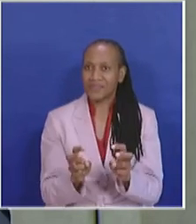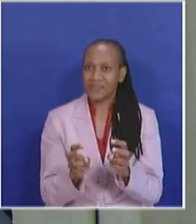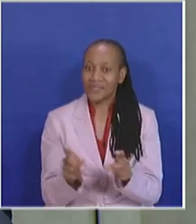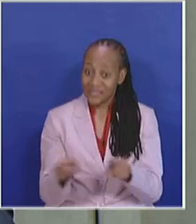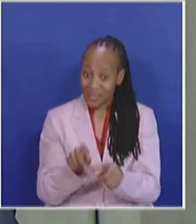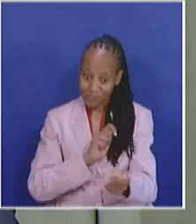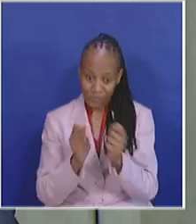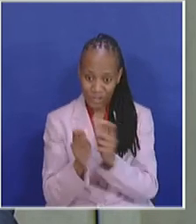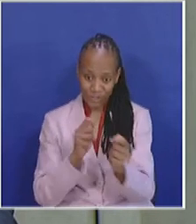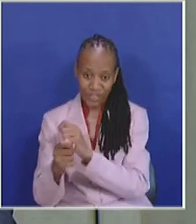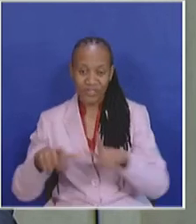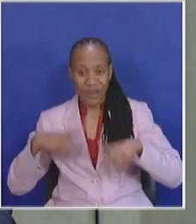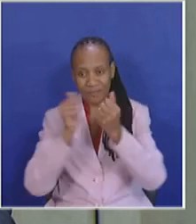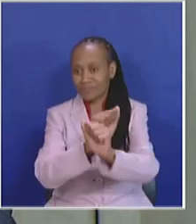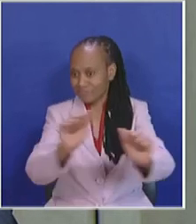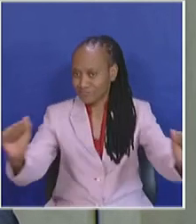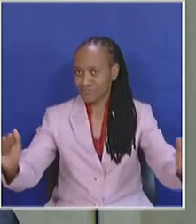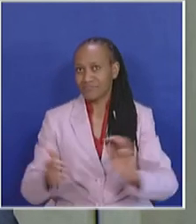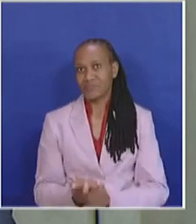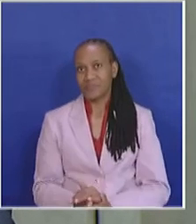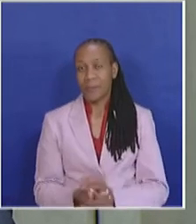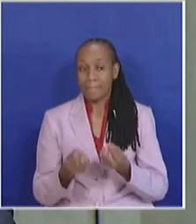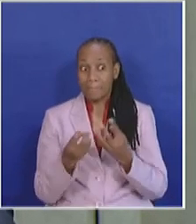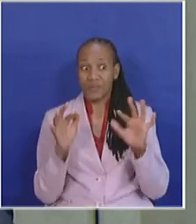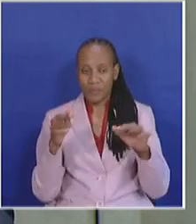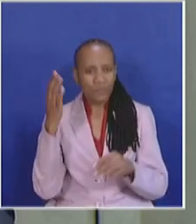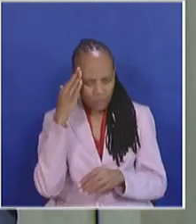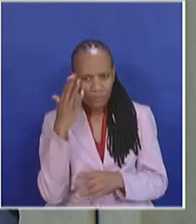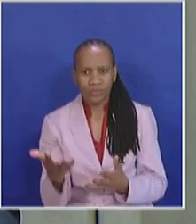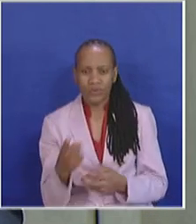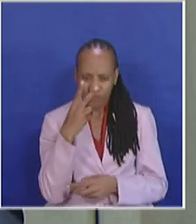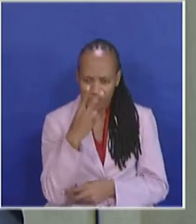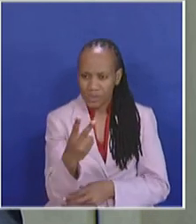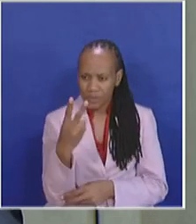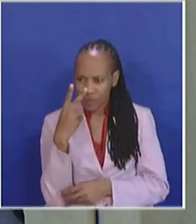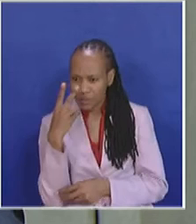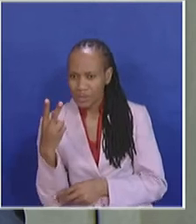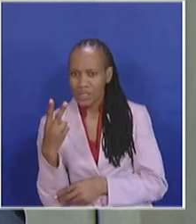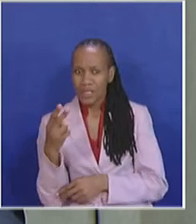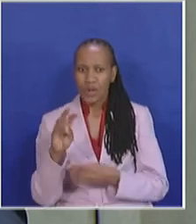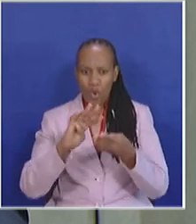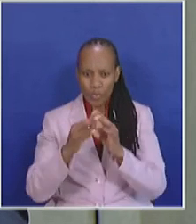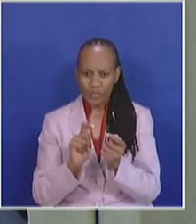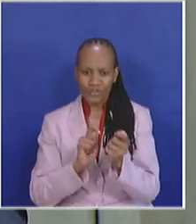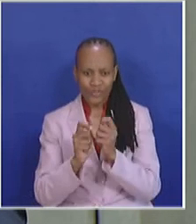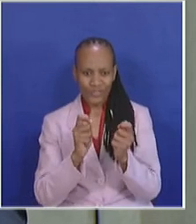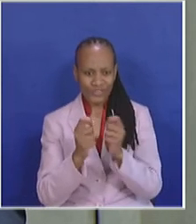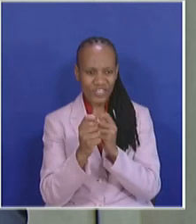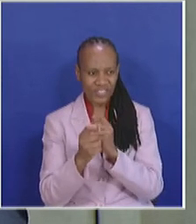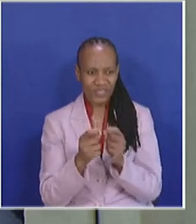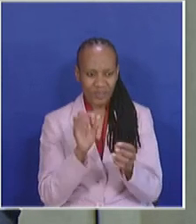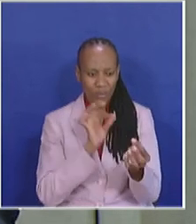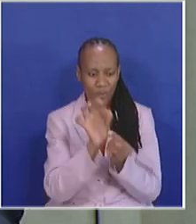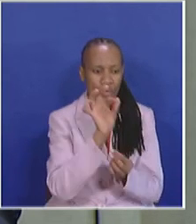Many amongst us are witness. We have seen townships going from candlelight places